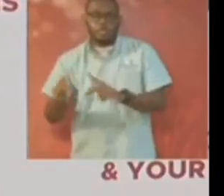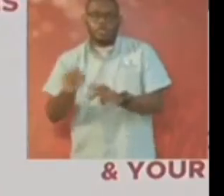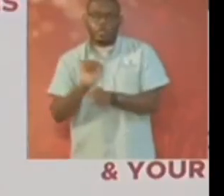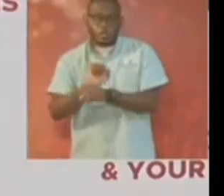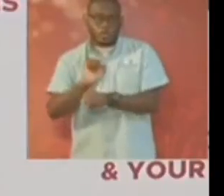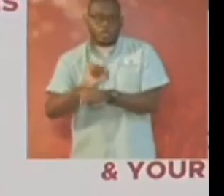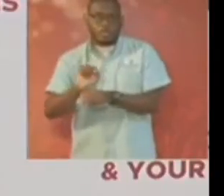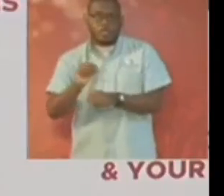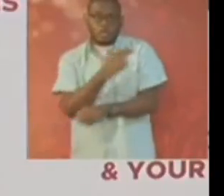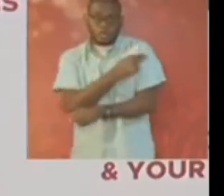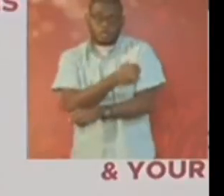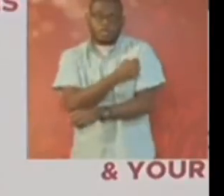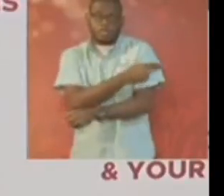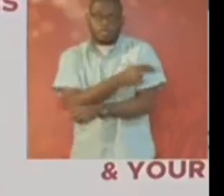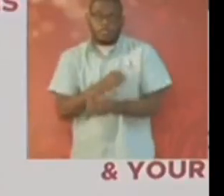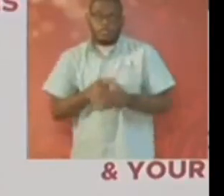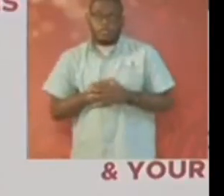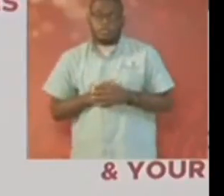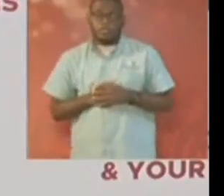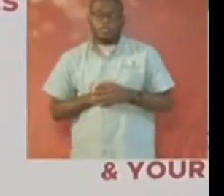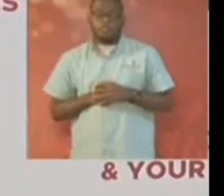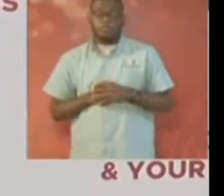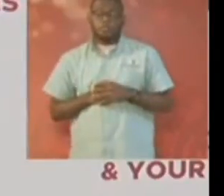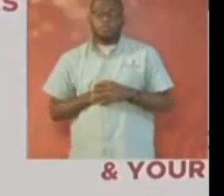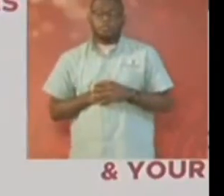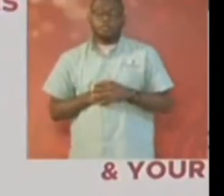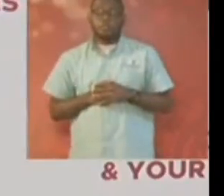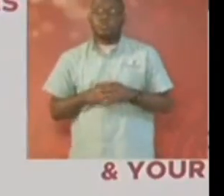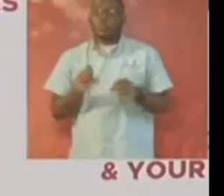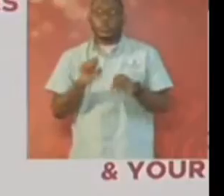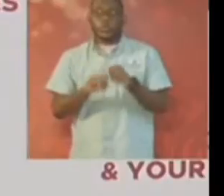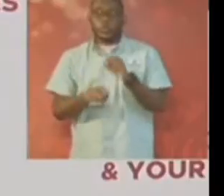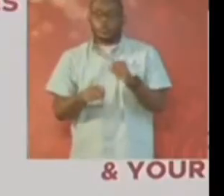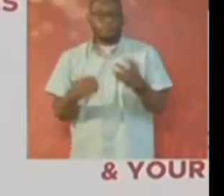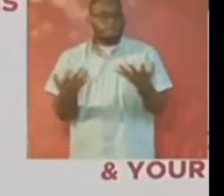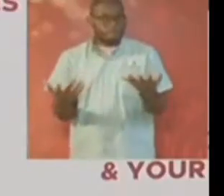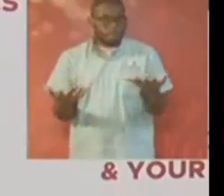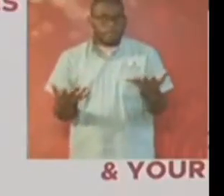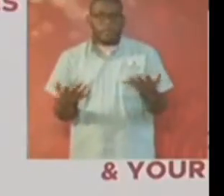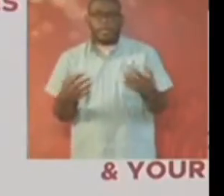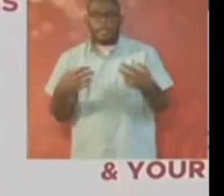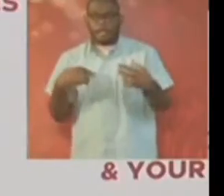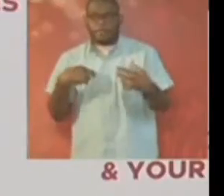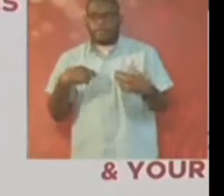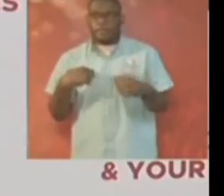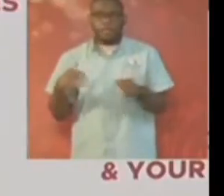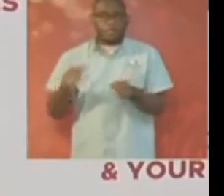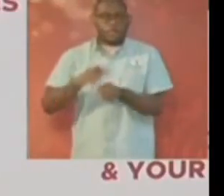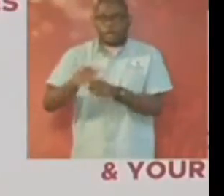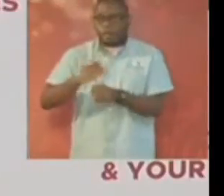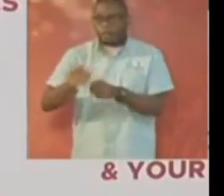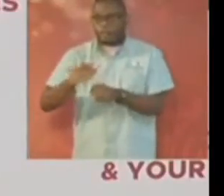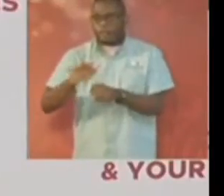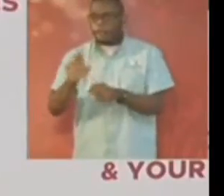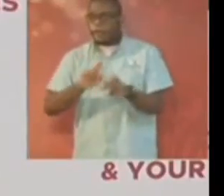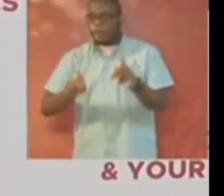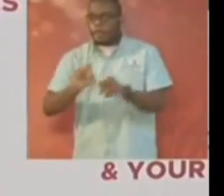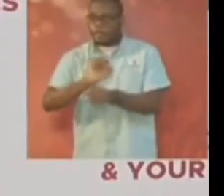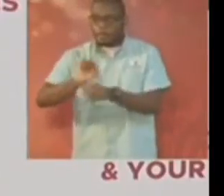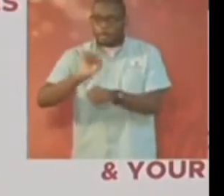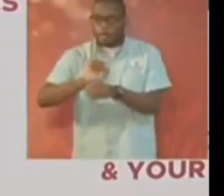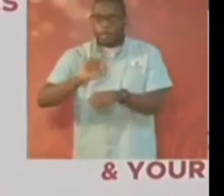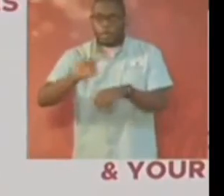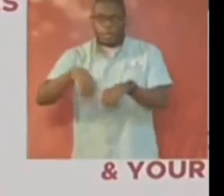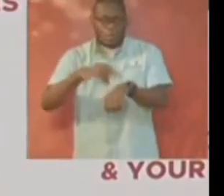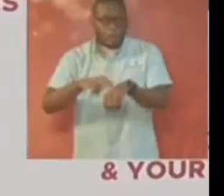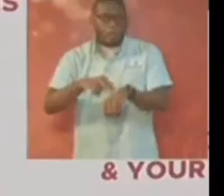system. This prevented the loss or drain of human resource personnel from the traditional healthcare system.